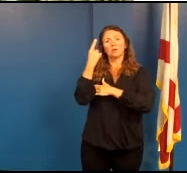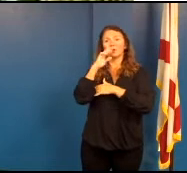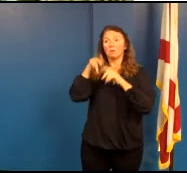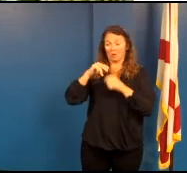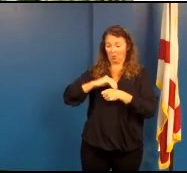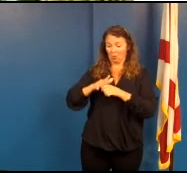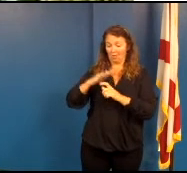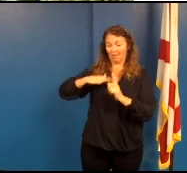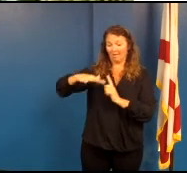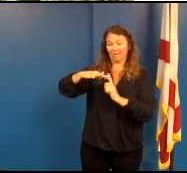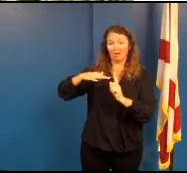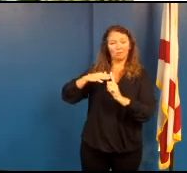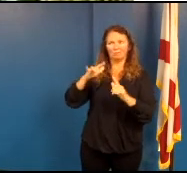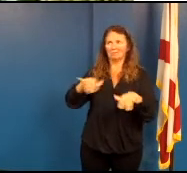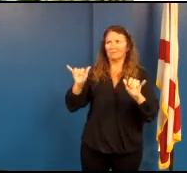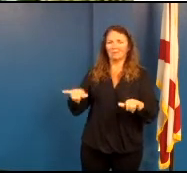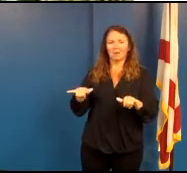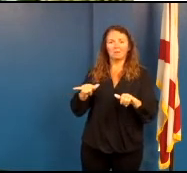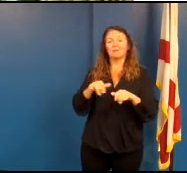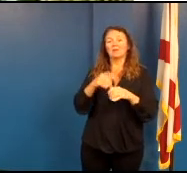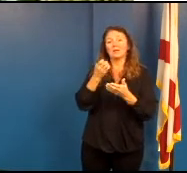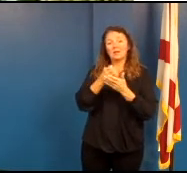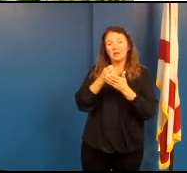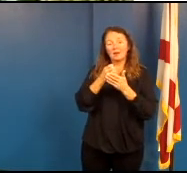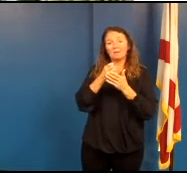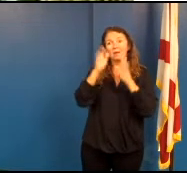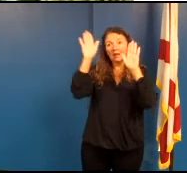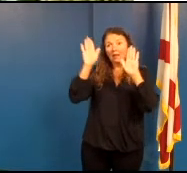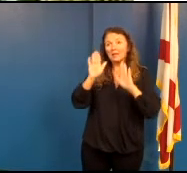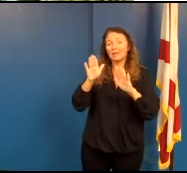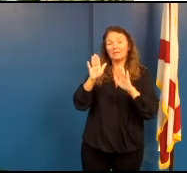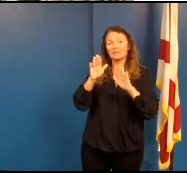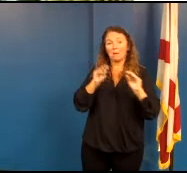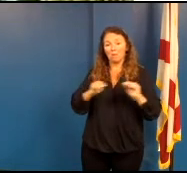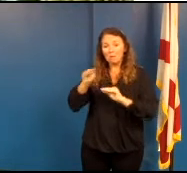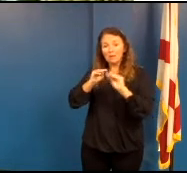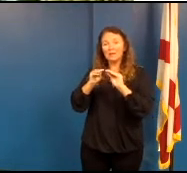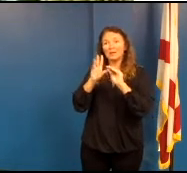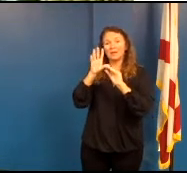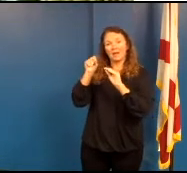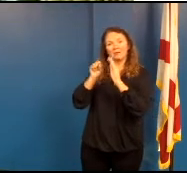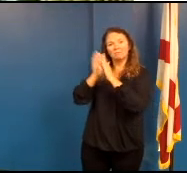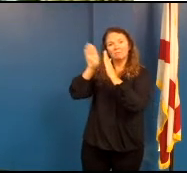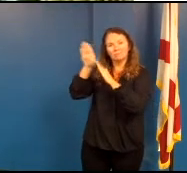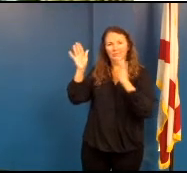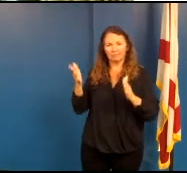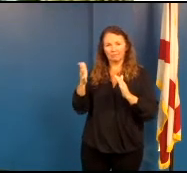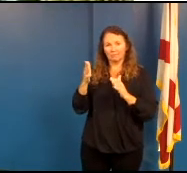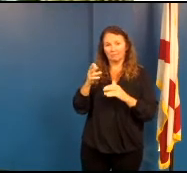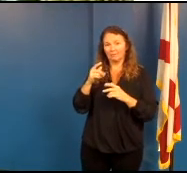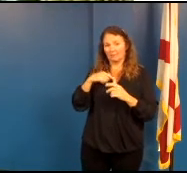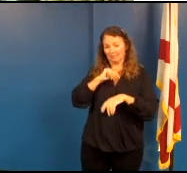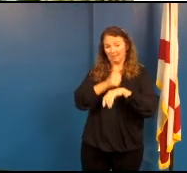COVID environment, academic excellence, economic mobility, and community engagement, based on two real foundational pillars